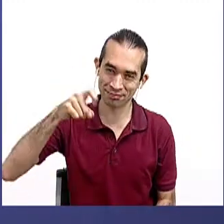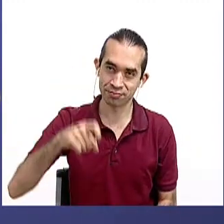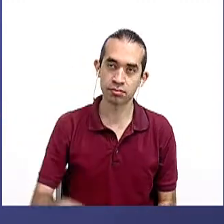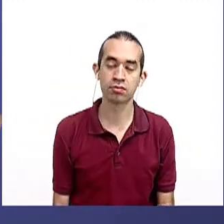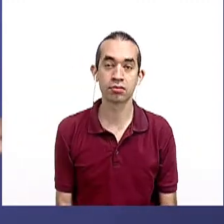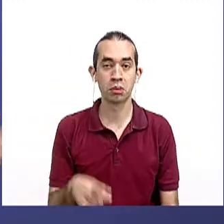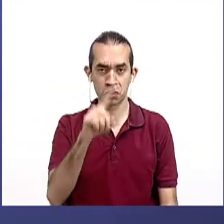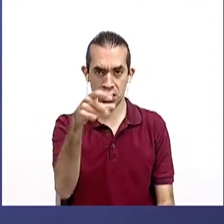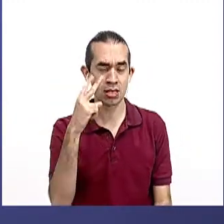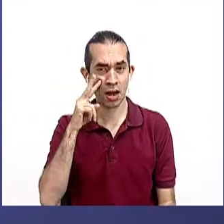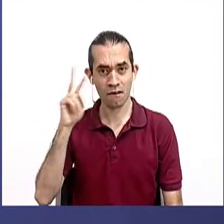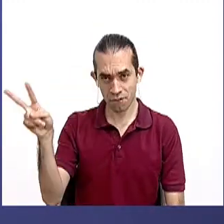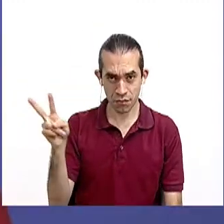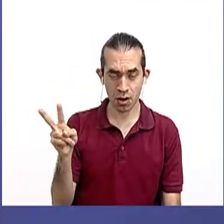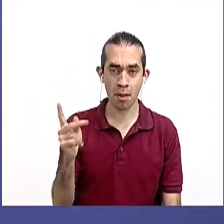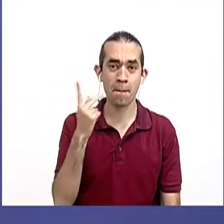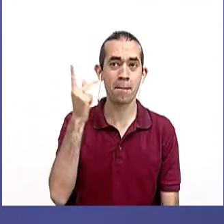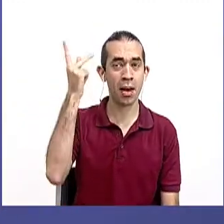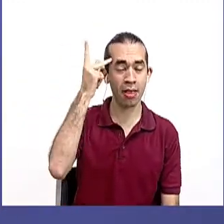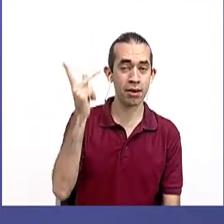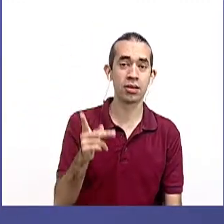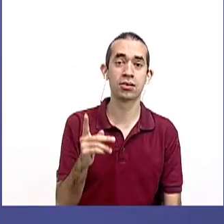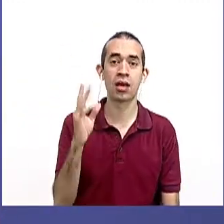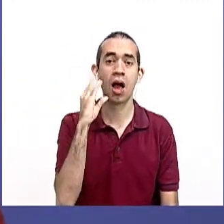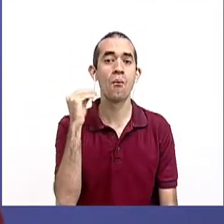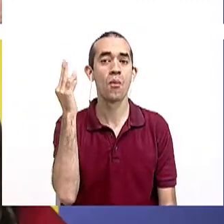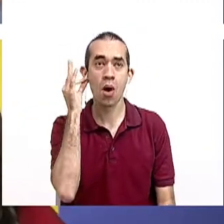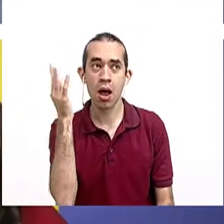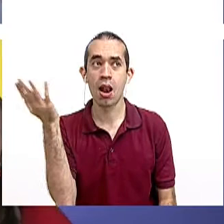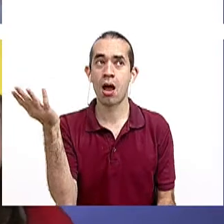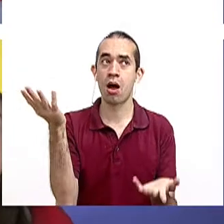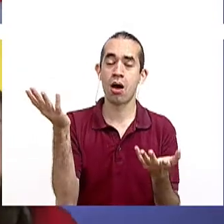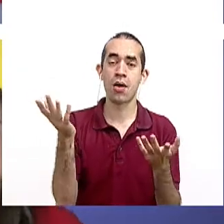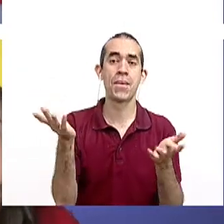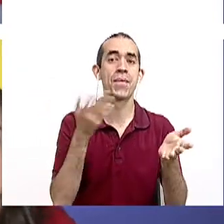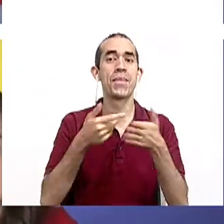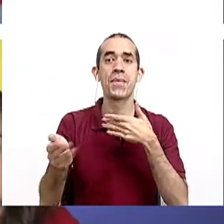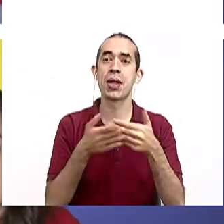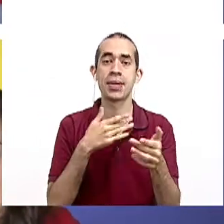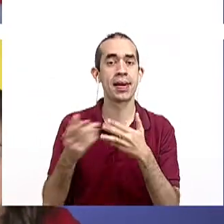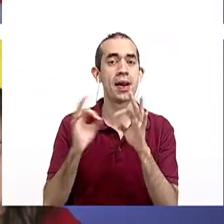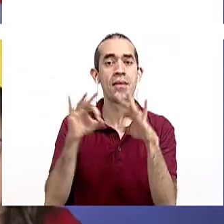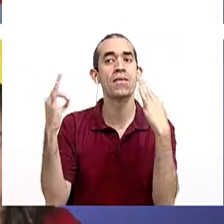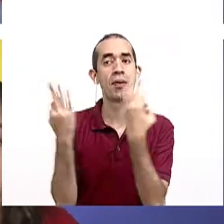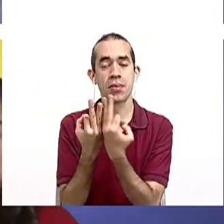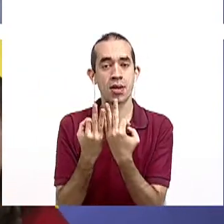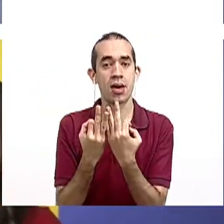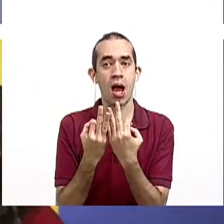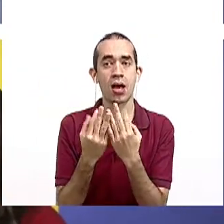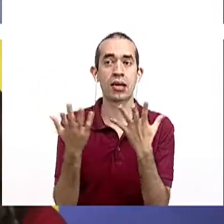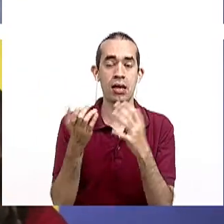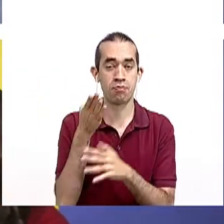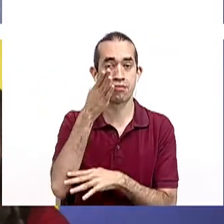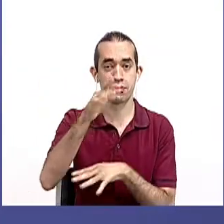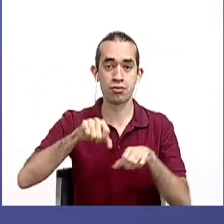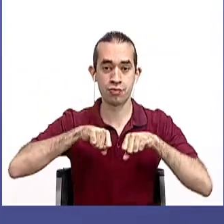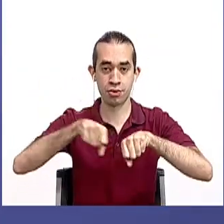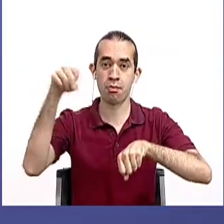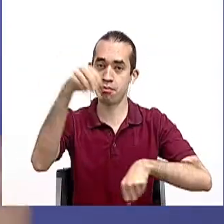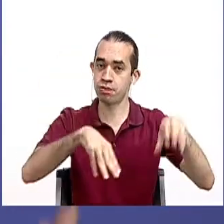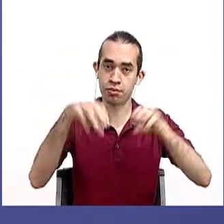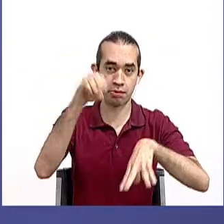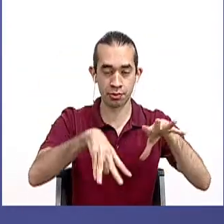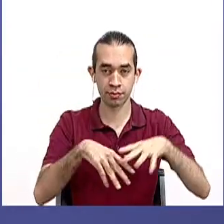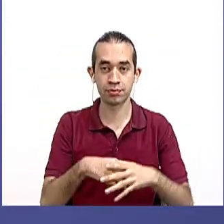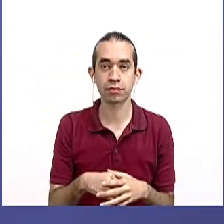your parents, your grandma, or any other relative planning to go to the supermarket?